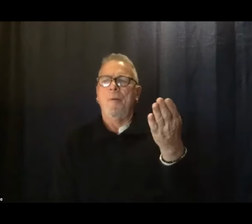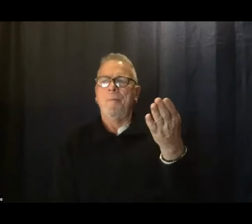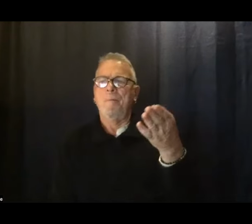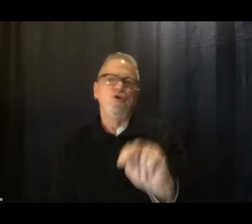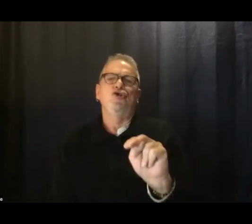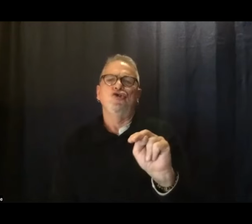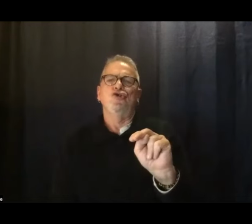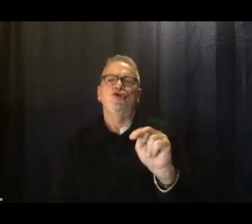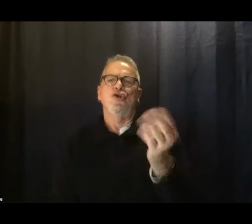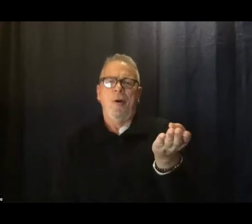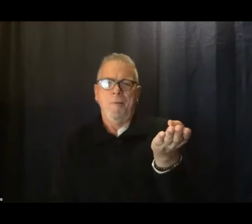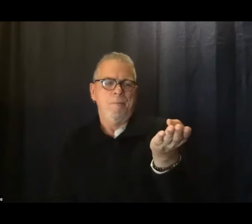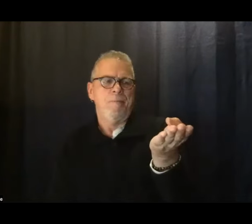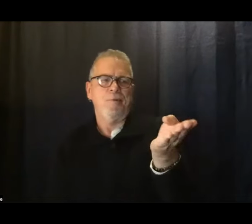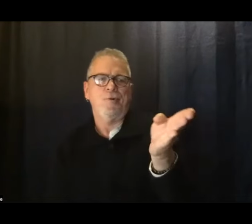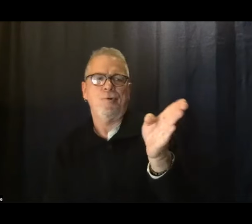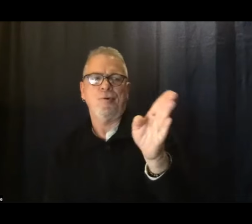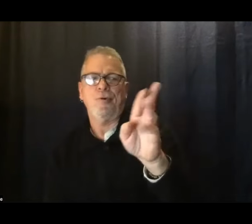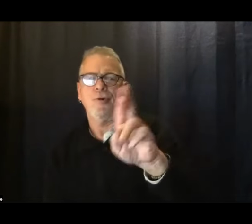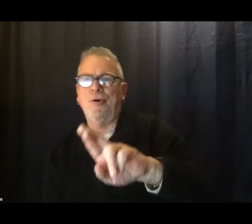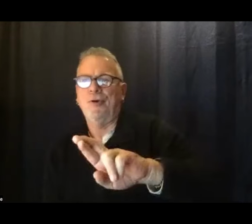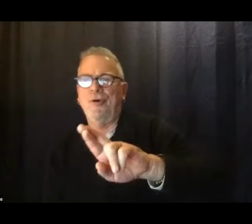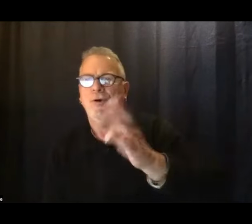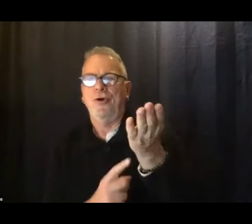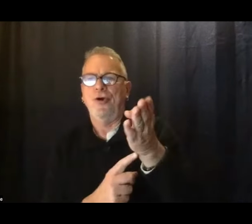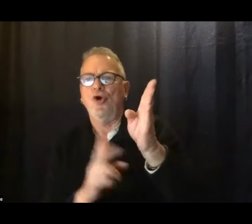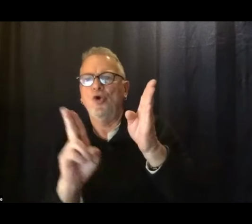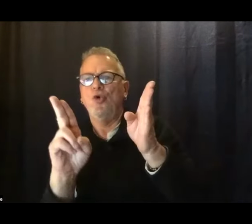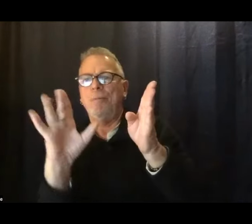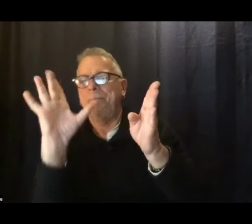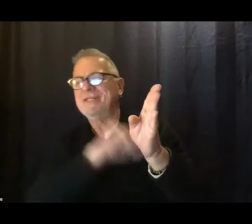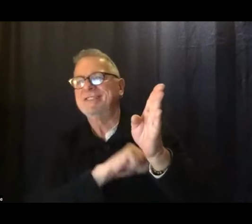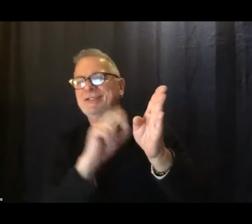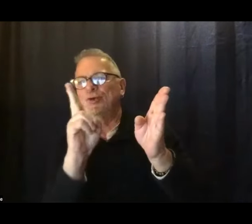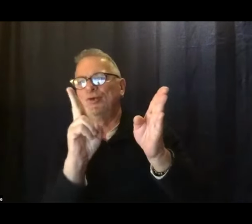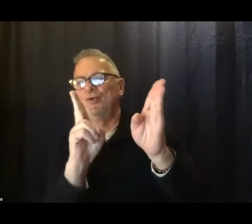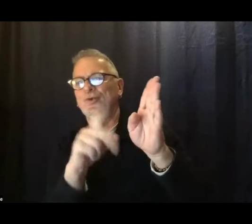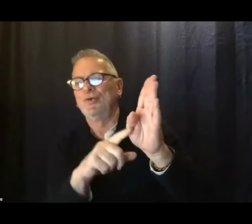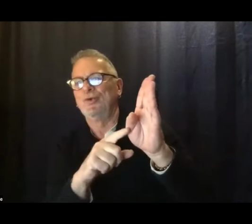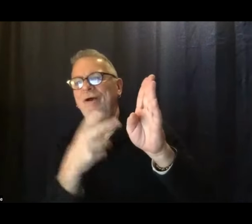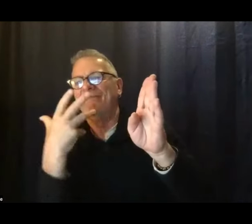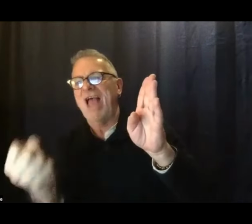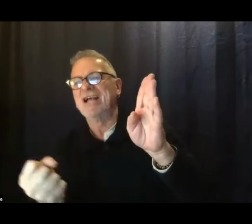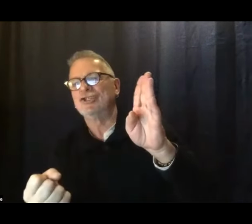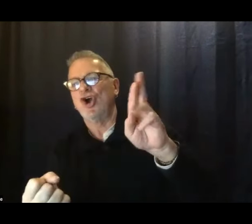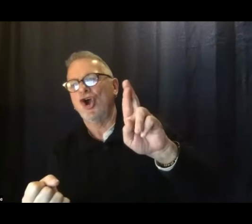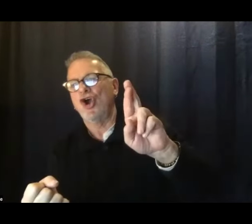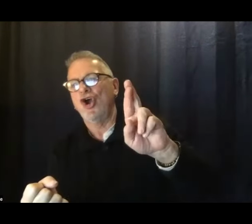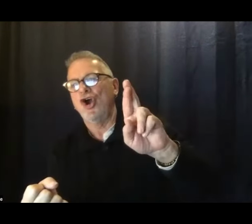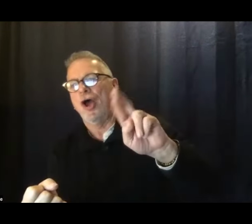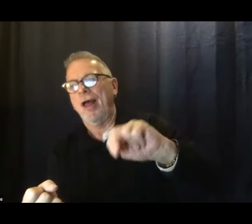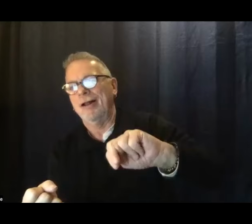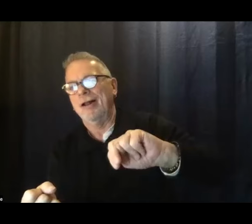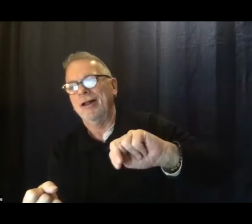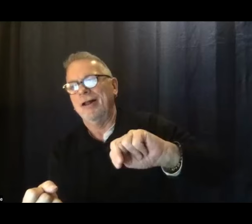get lexicalized words, lexicalized signs. Now we've got the 4 letters. Burn. The U is missing,